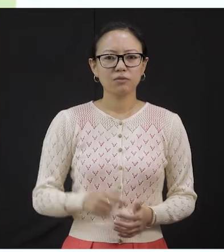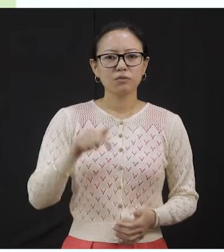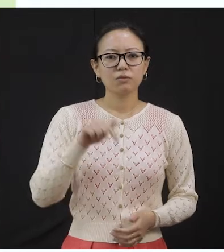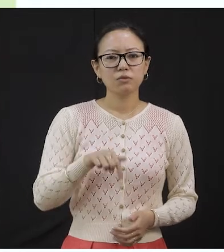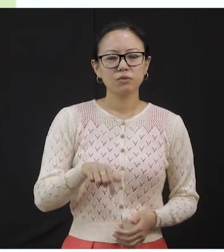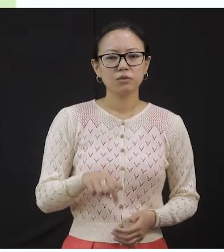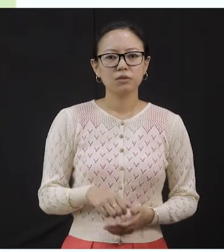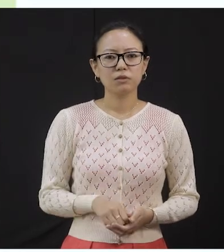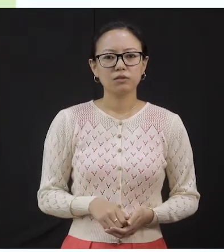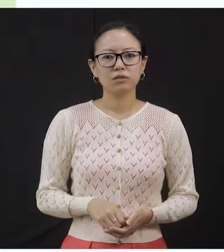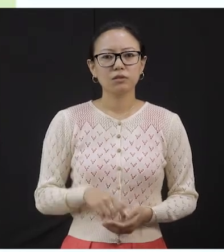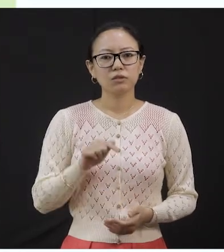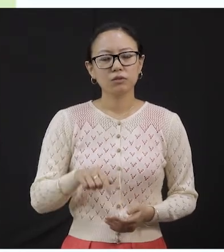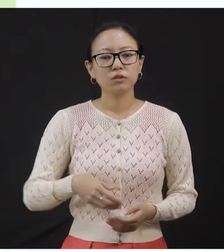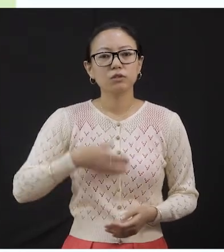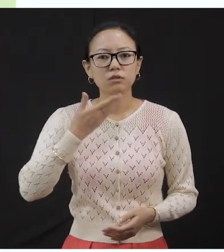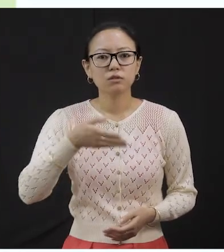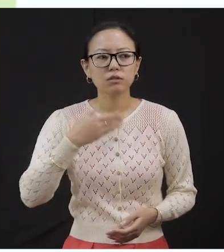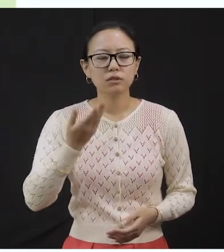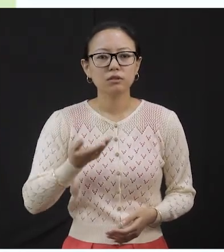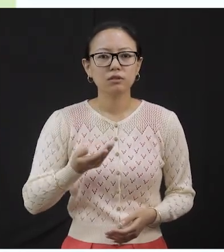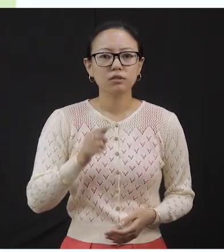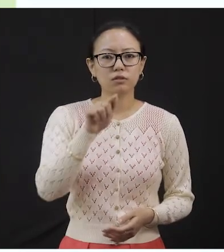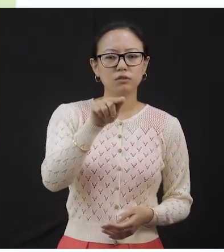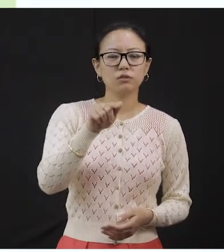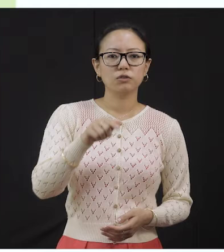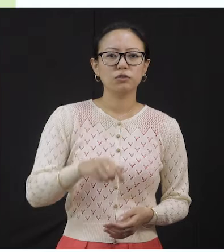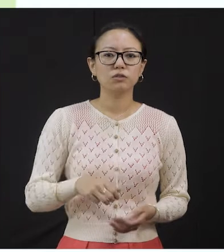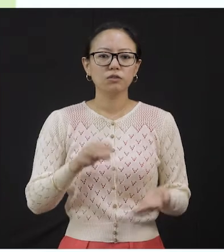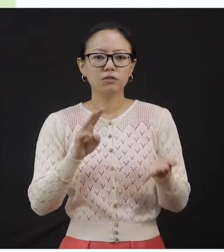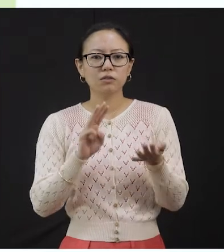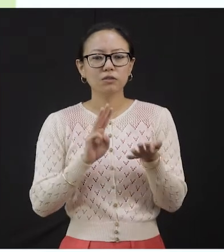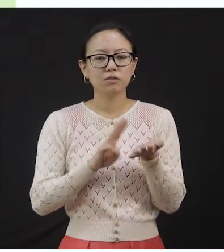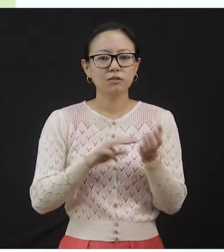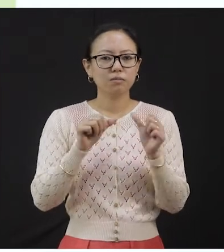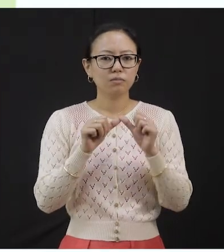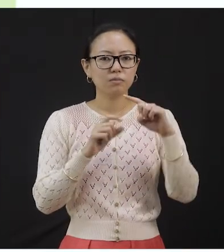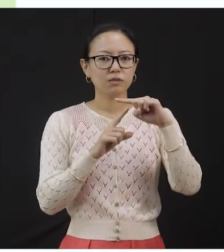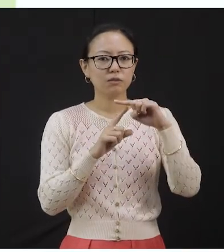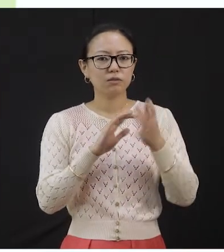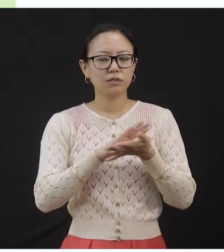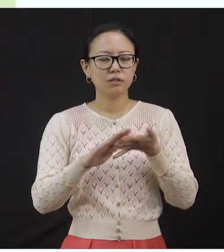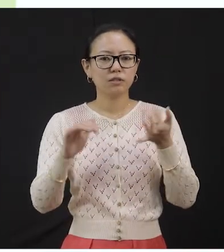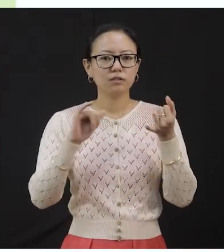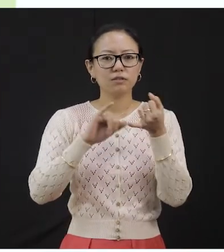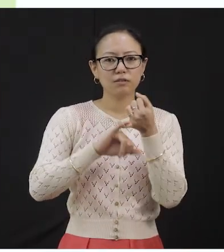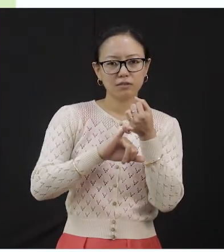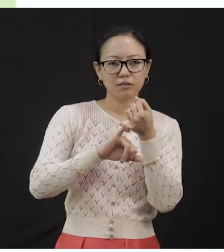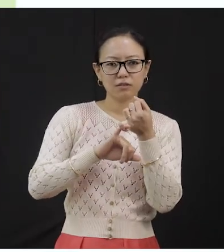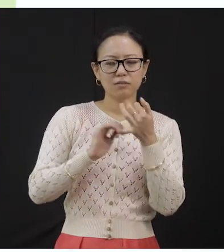Today I'm again here to teach you which subject? Tell me which subject?